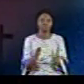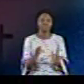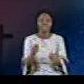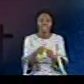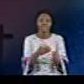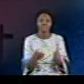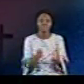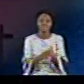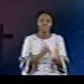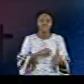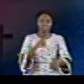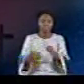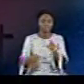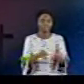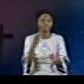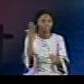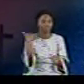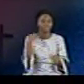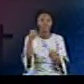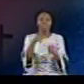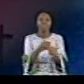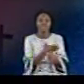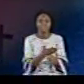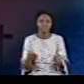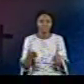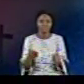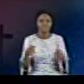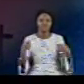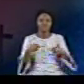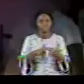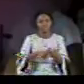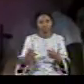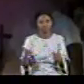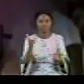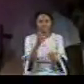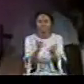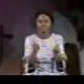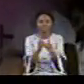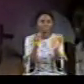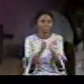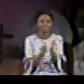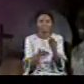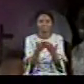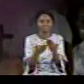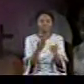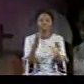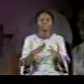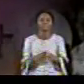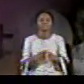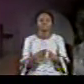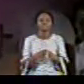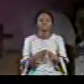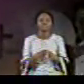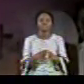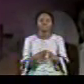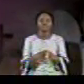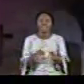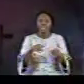everything disappeared just like that. Church, praise the Lord! There is something miraculous about that final amen.